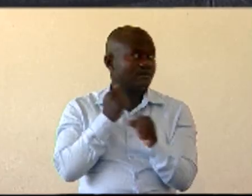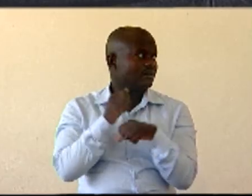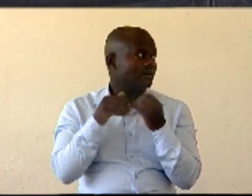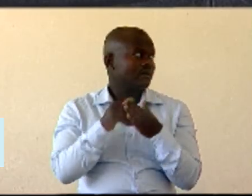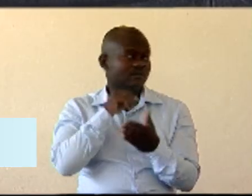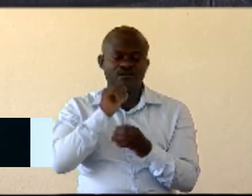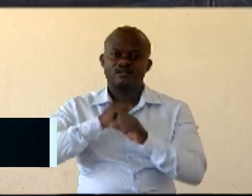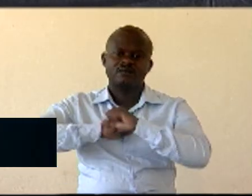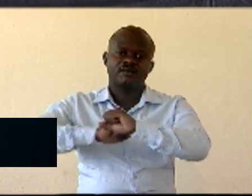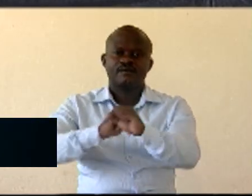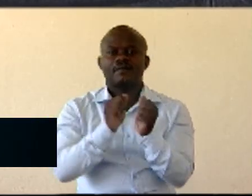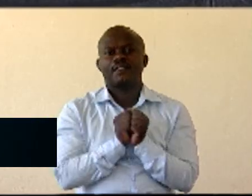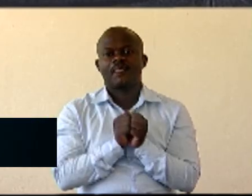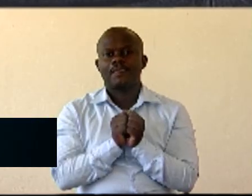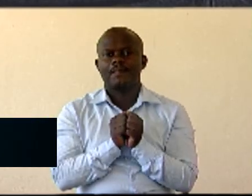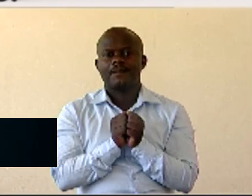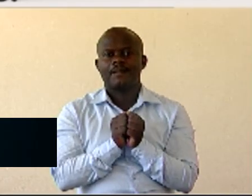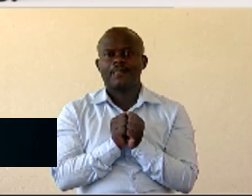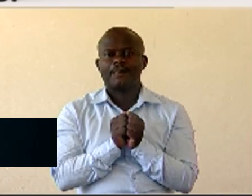not protected.